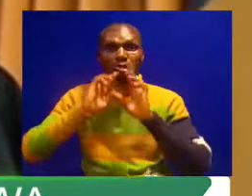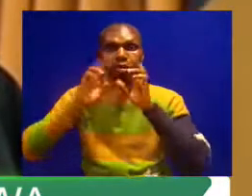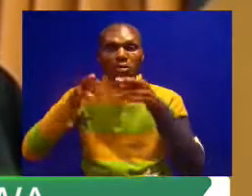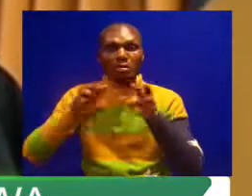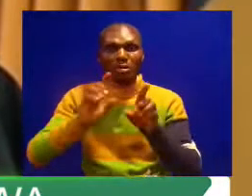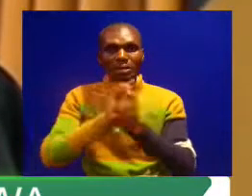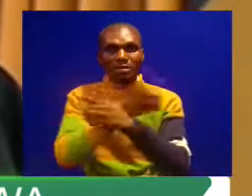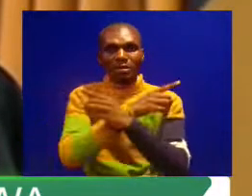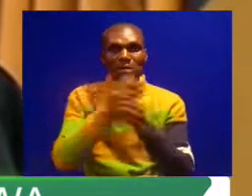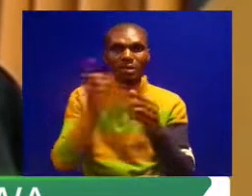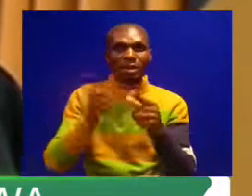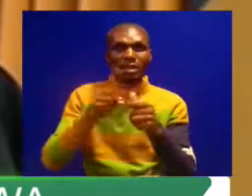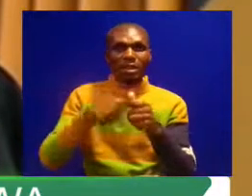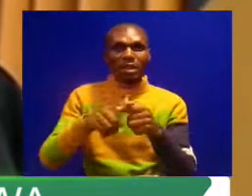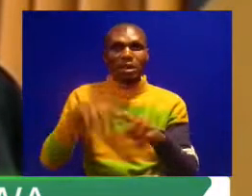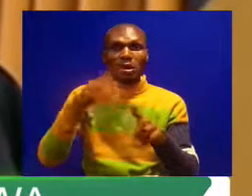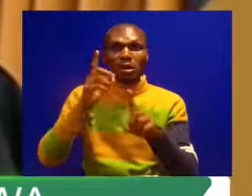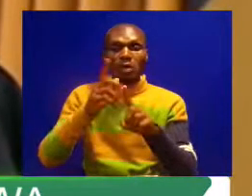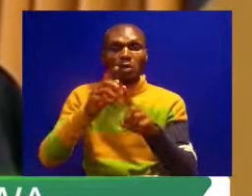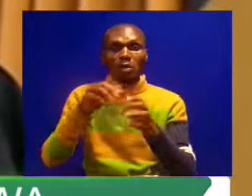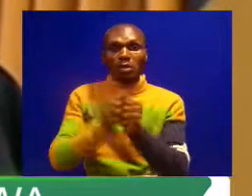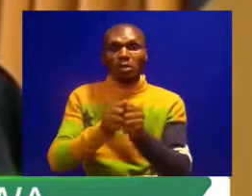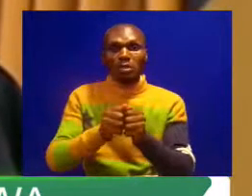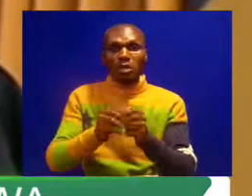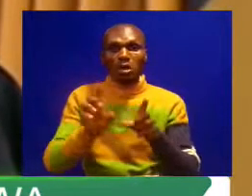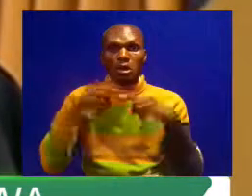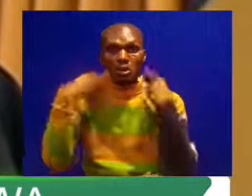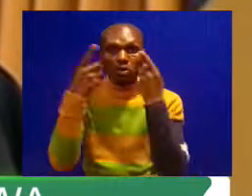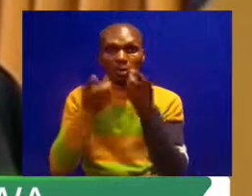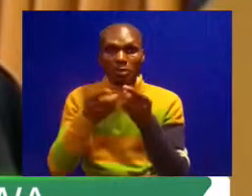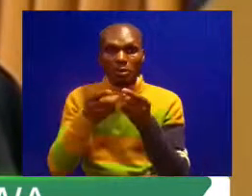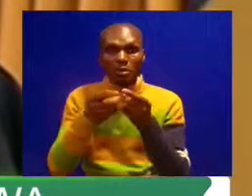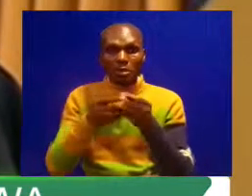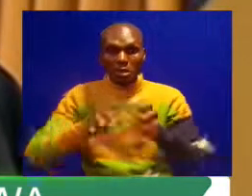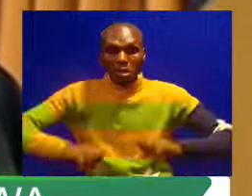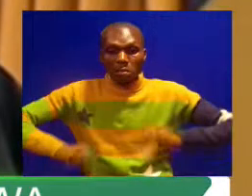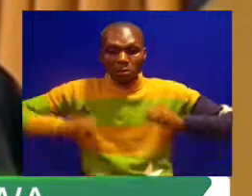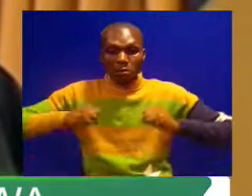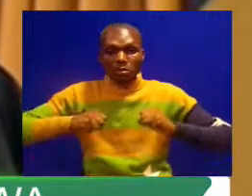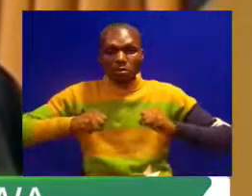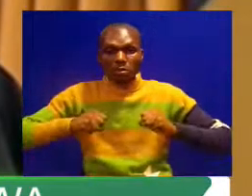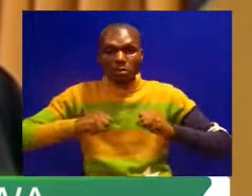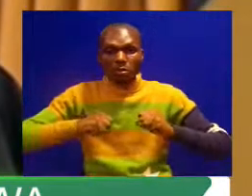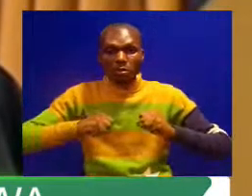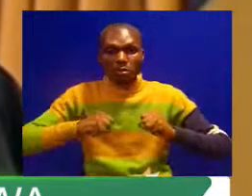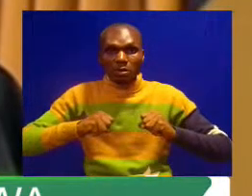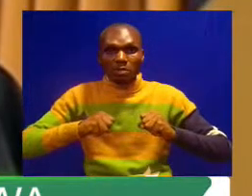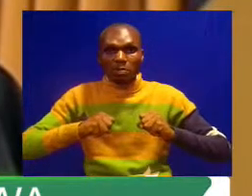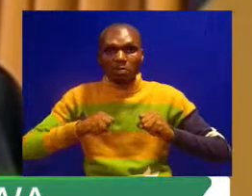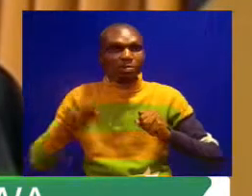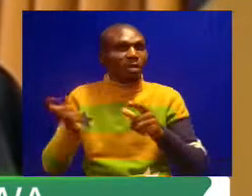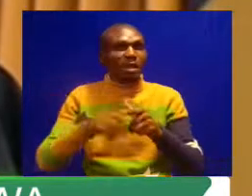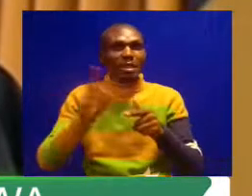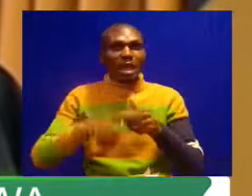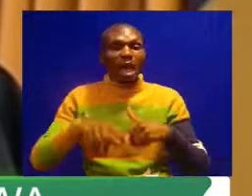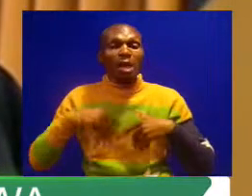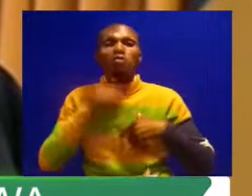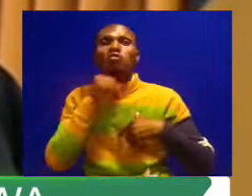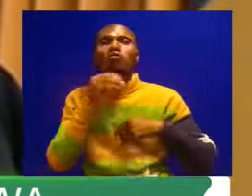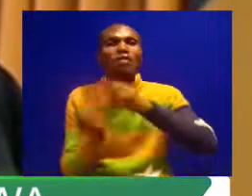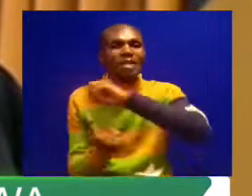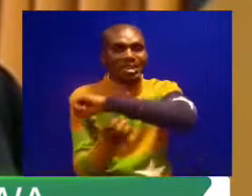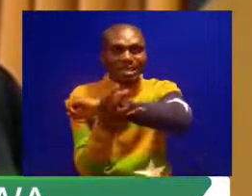differed from that declared by the chairperson. Critically, they have not explained why